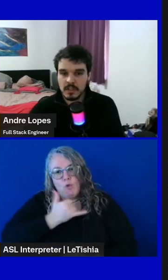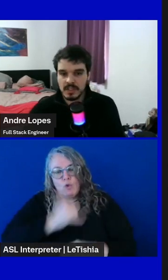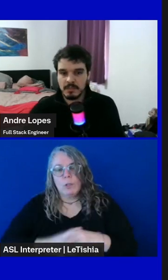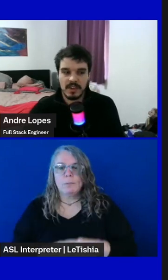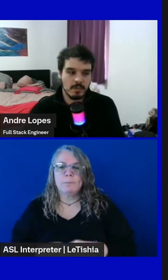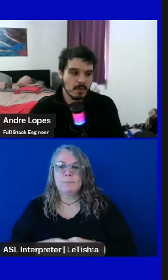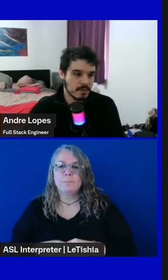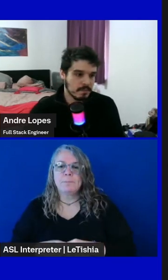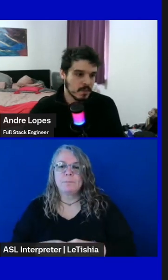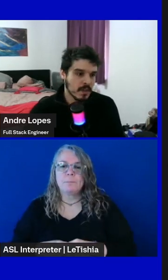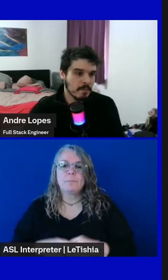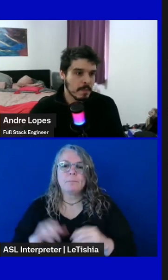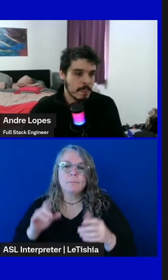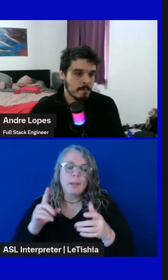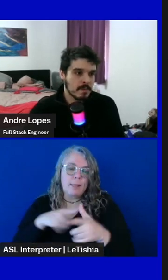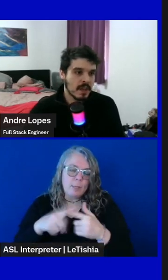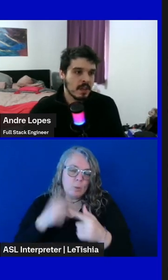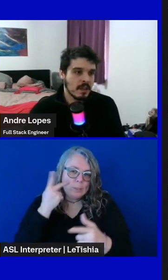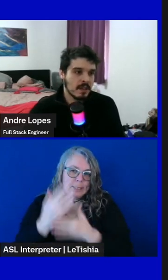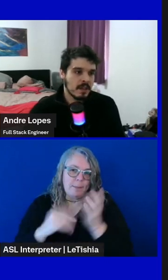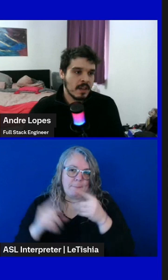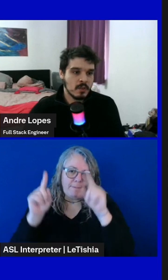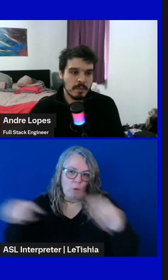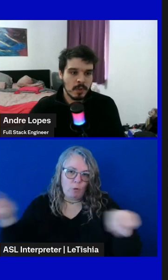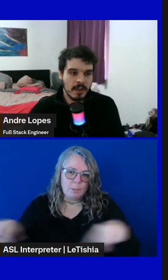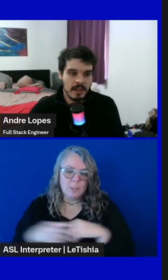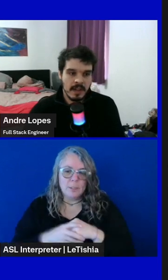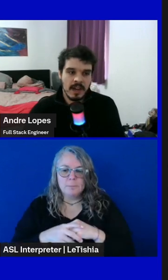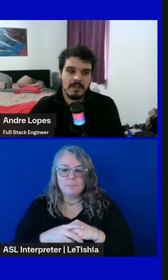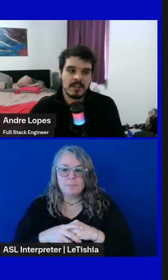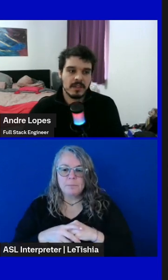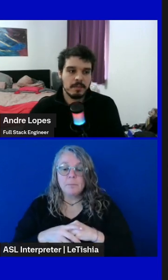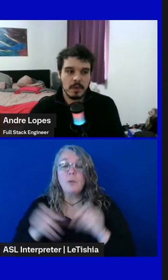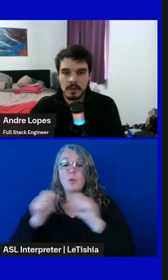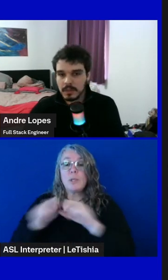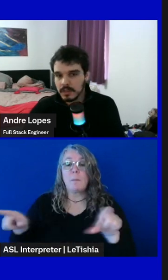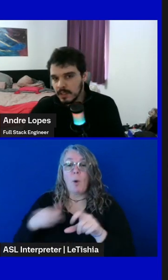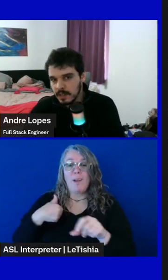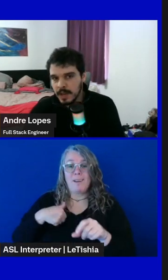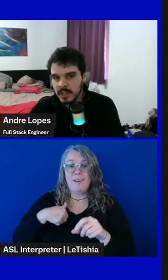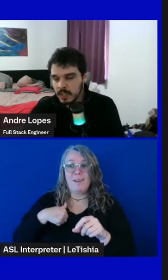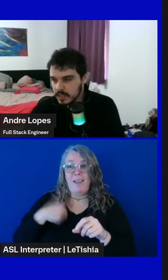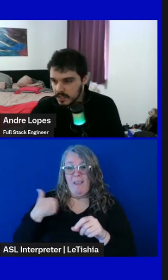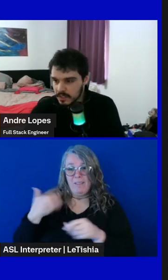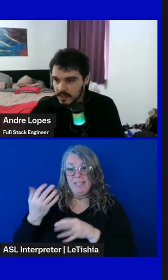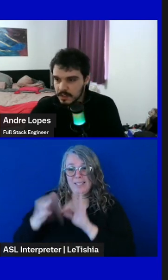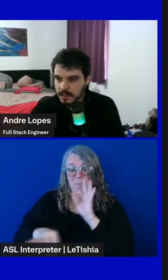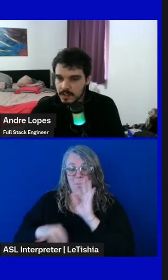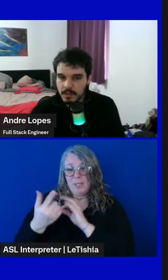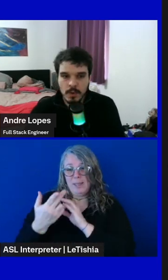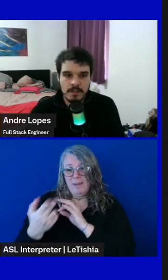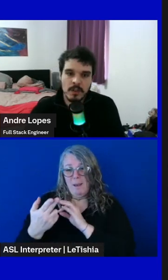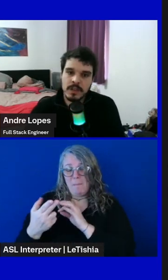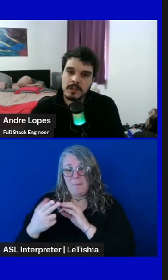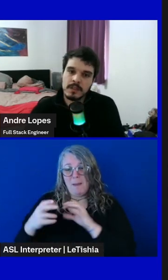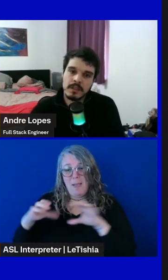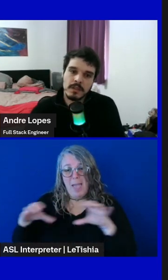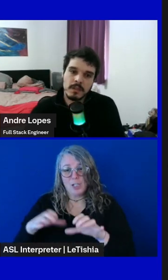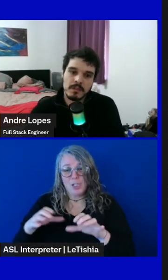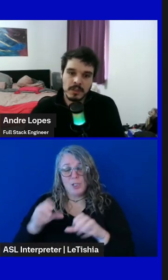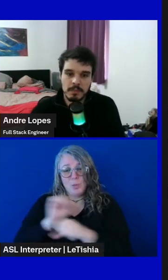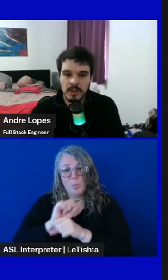And here, just some variables. Okay. And to deploy, I have a simple GitHub Actions workflow